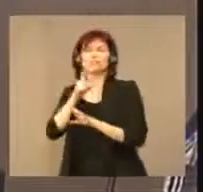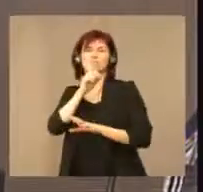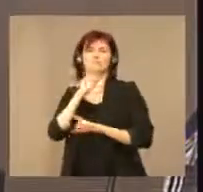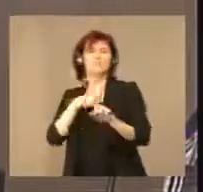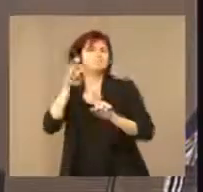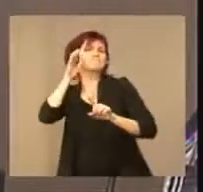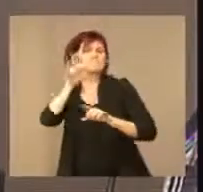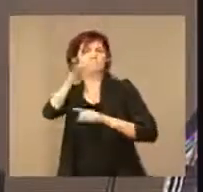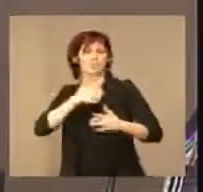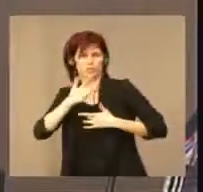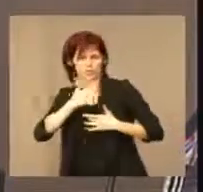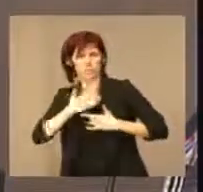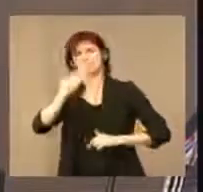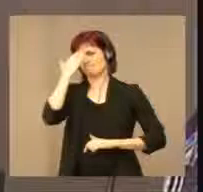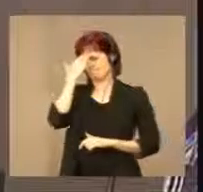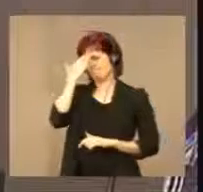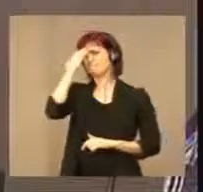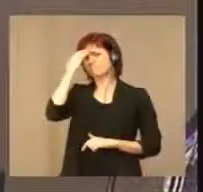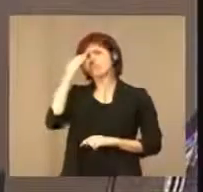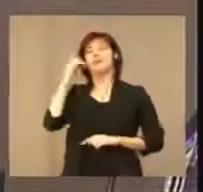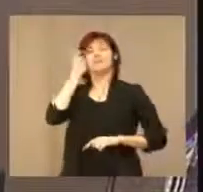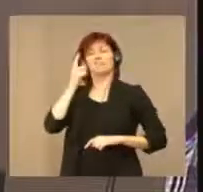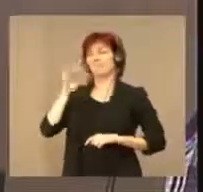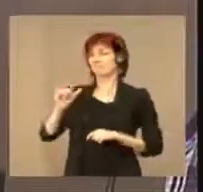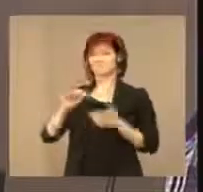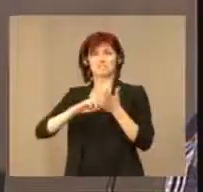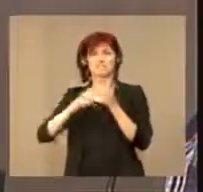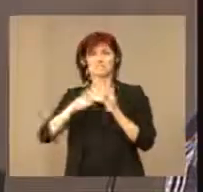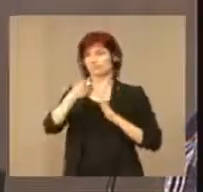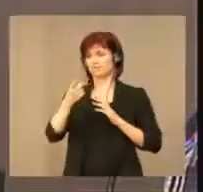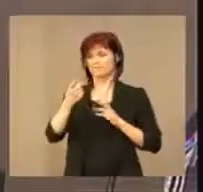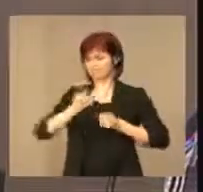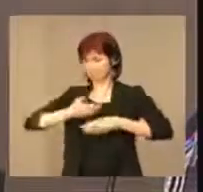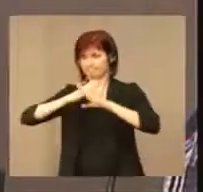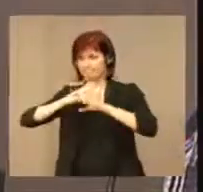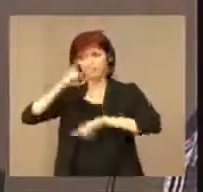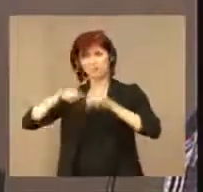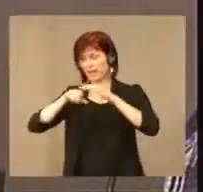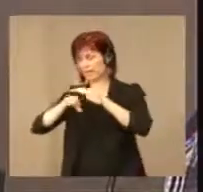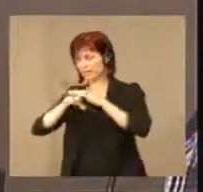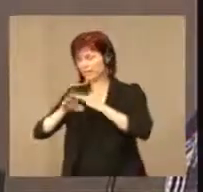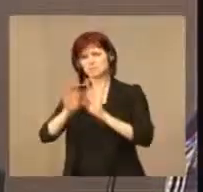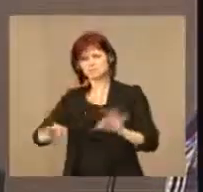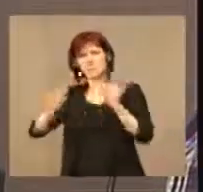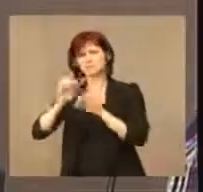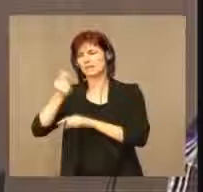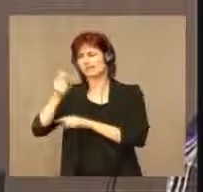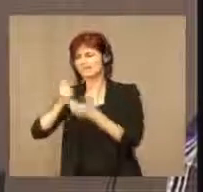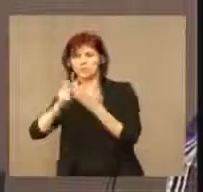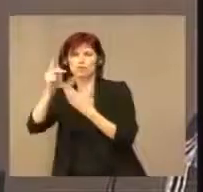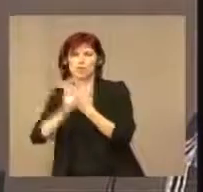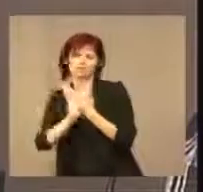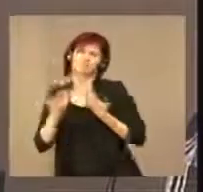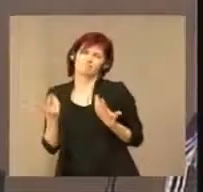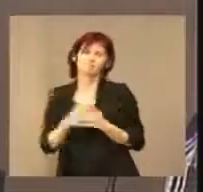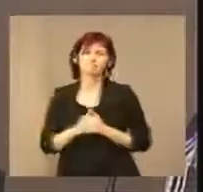of. That creates a financial barrier to a very important Government of Canada program. Thank you.